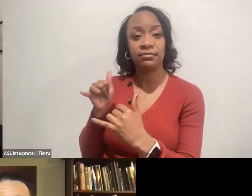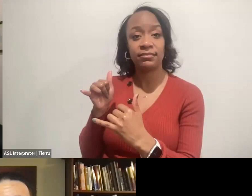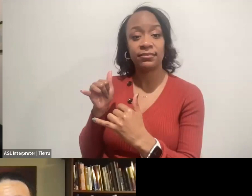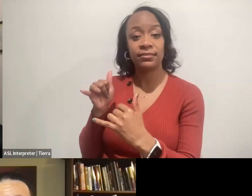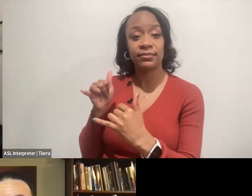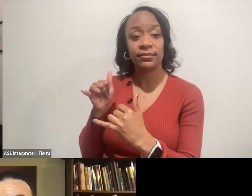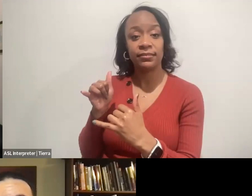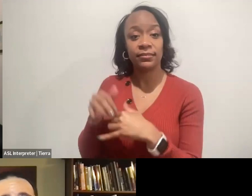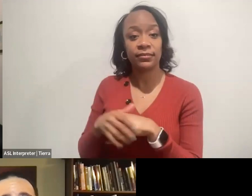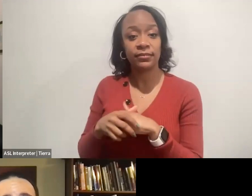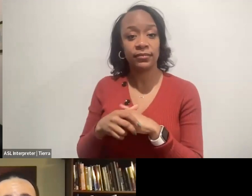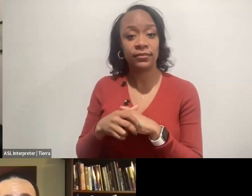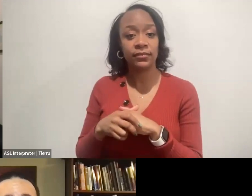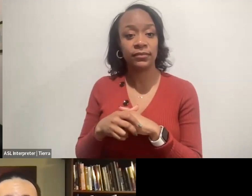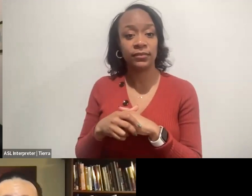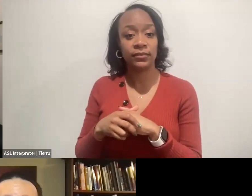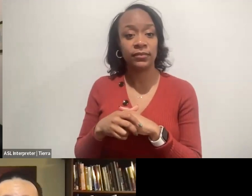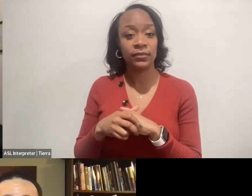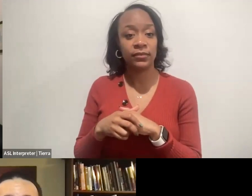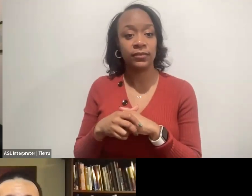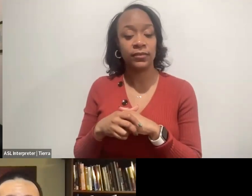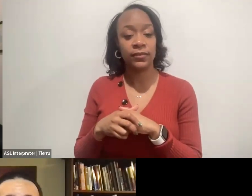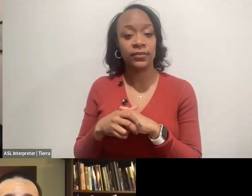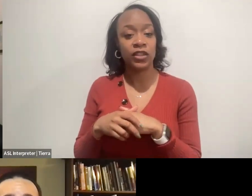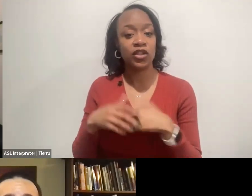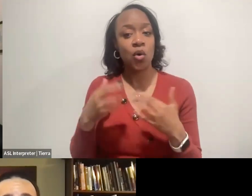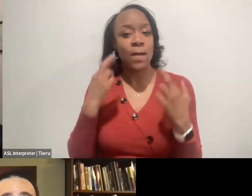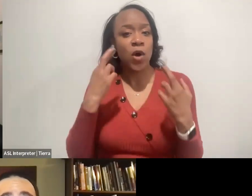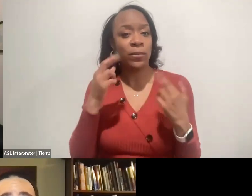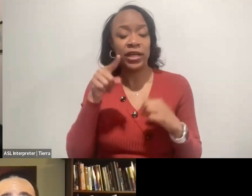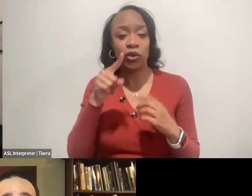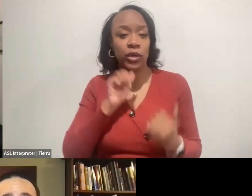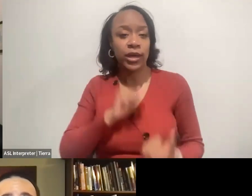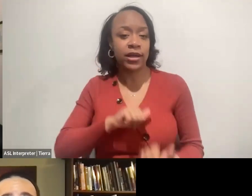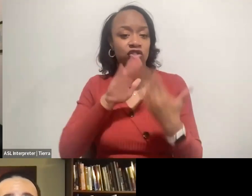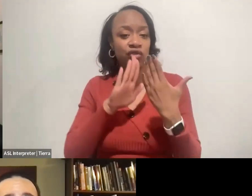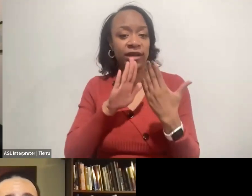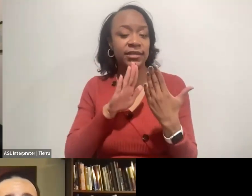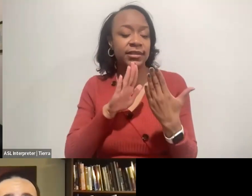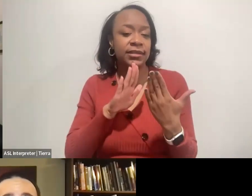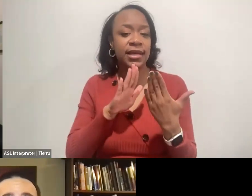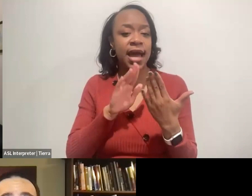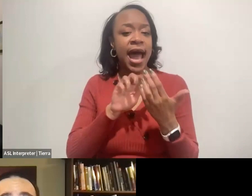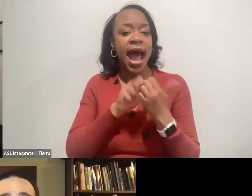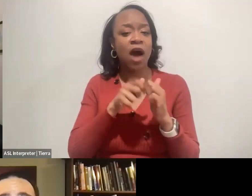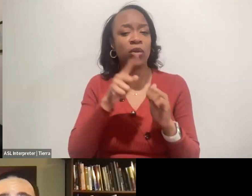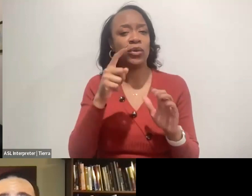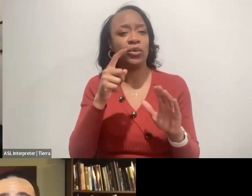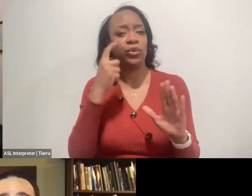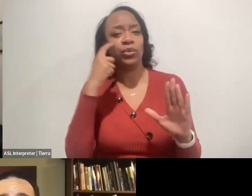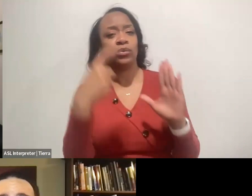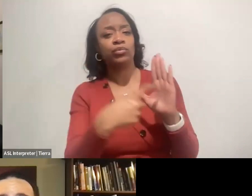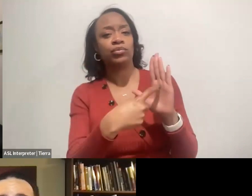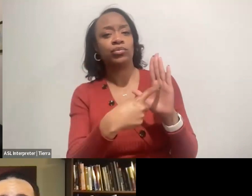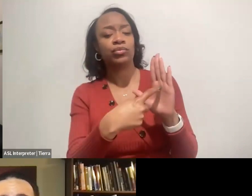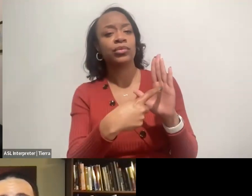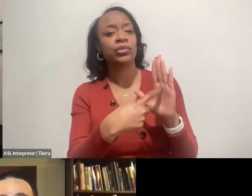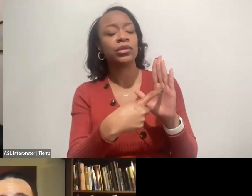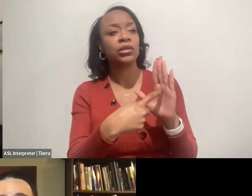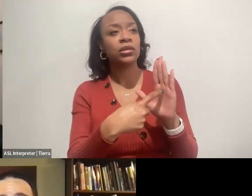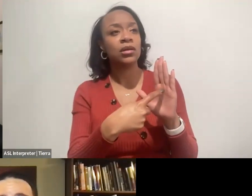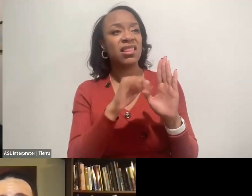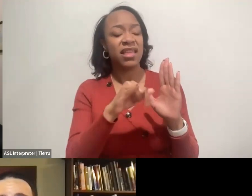I was hoping you could address how you see that happening right now with